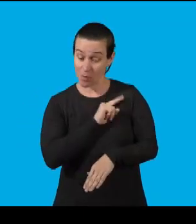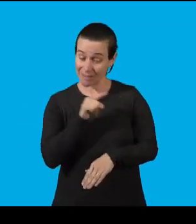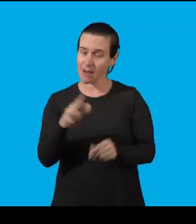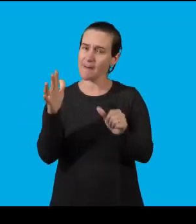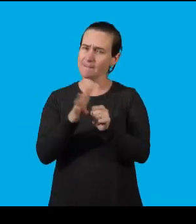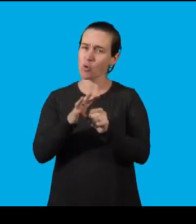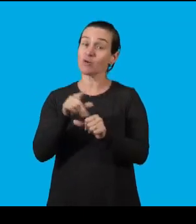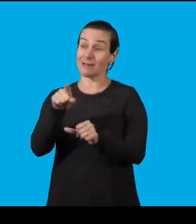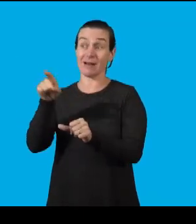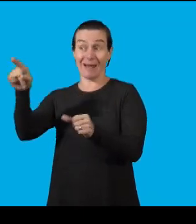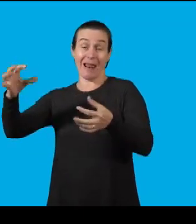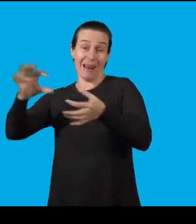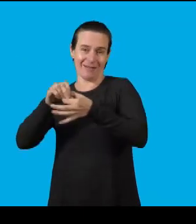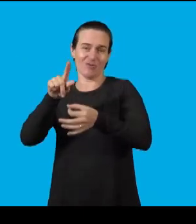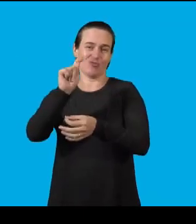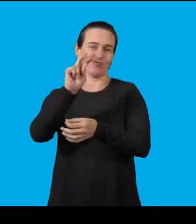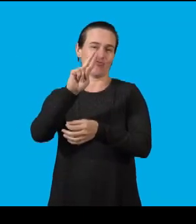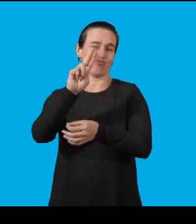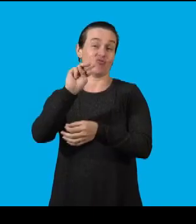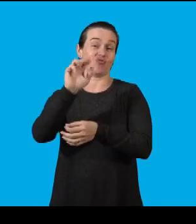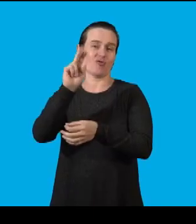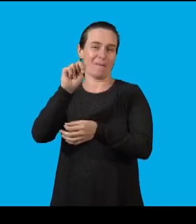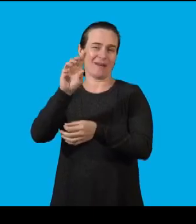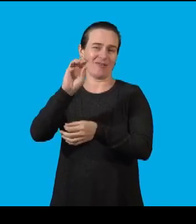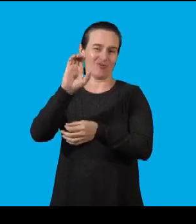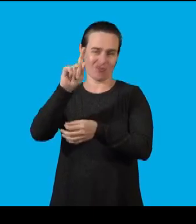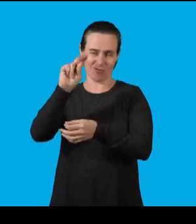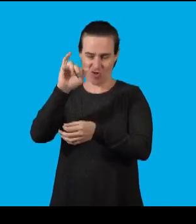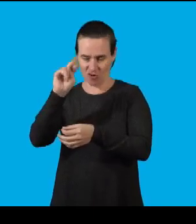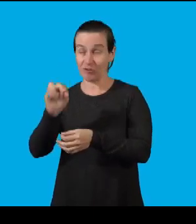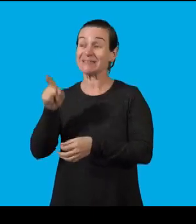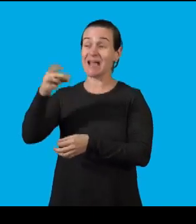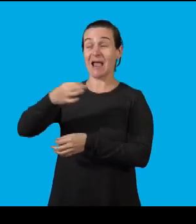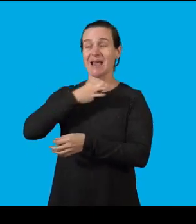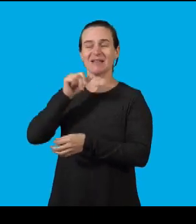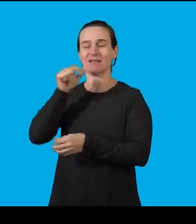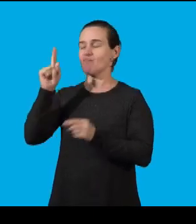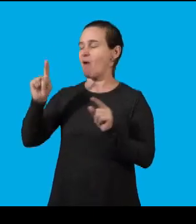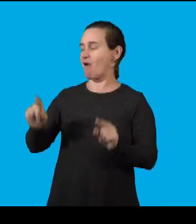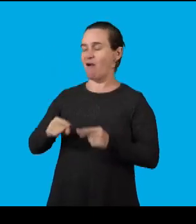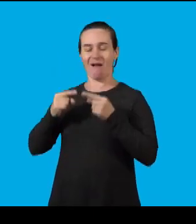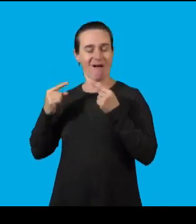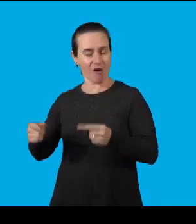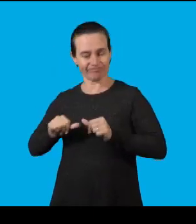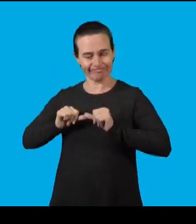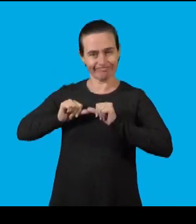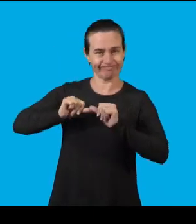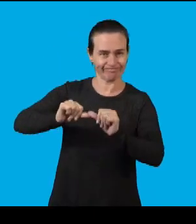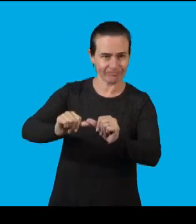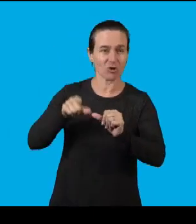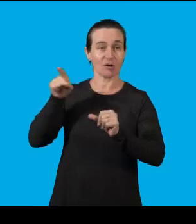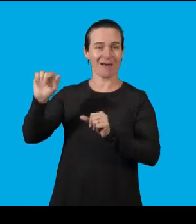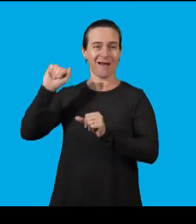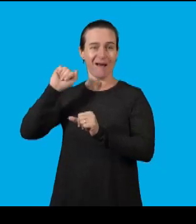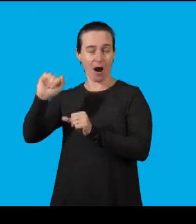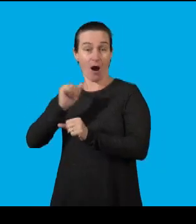explains why the Truman Doctrine came about. England announced that they would be unable to continue